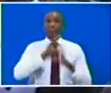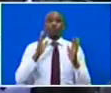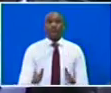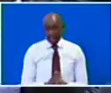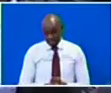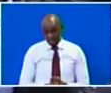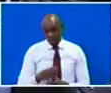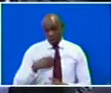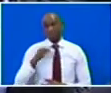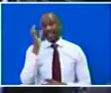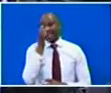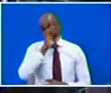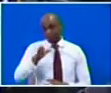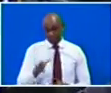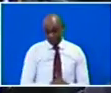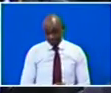of Nyeri County,